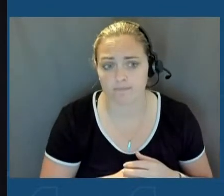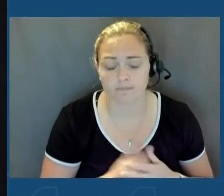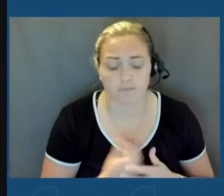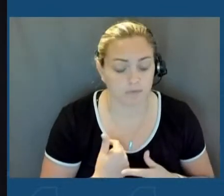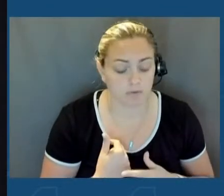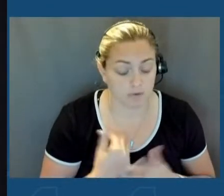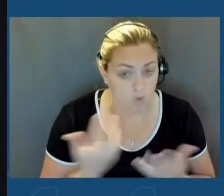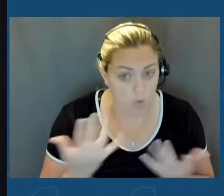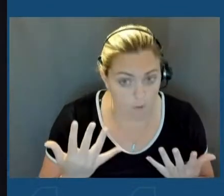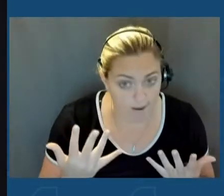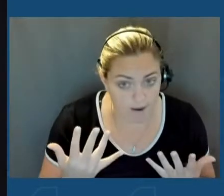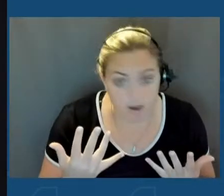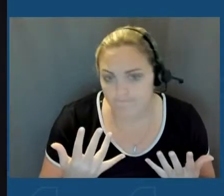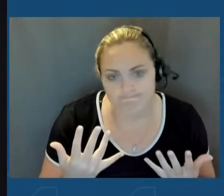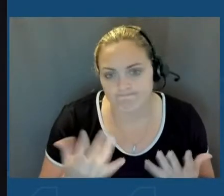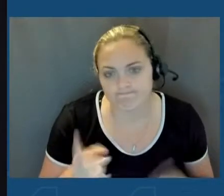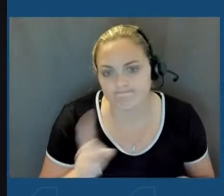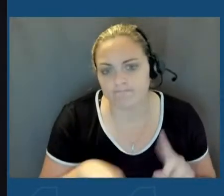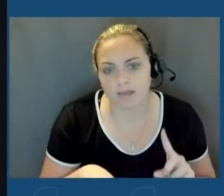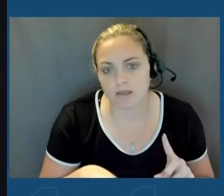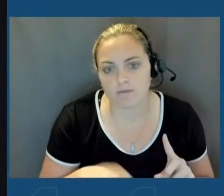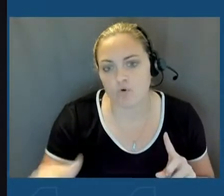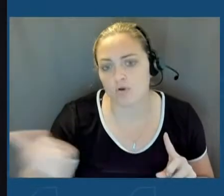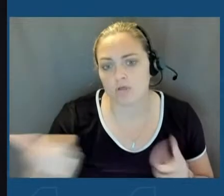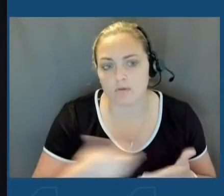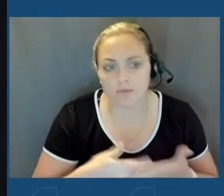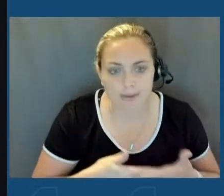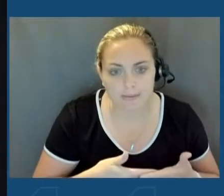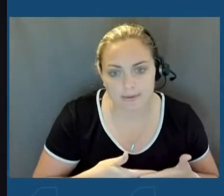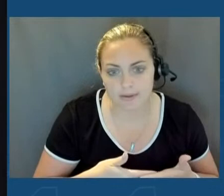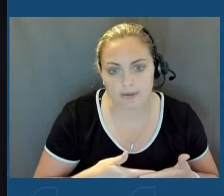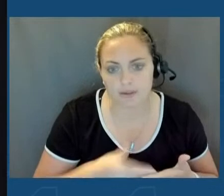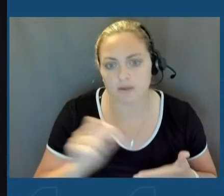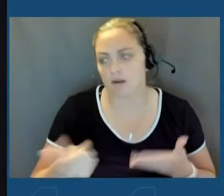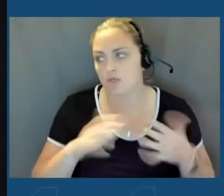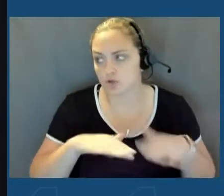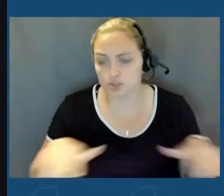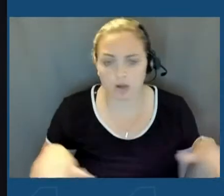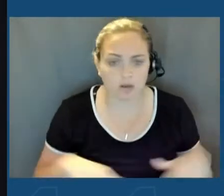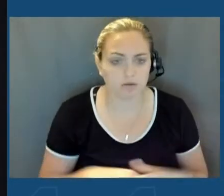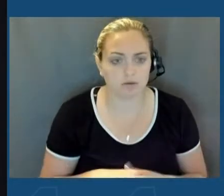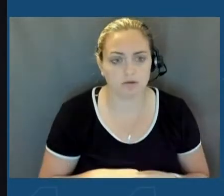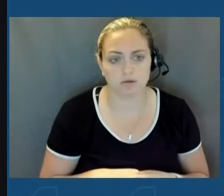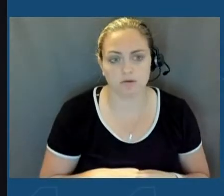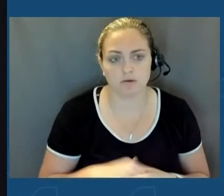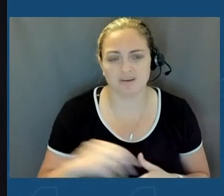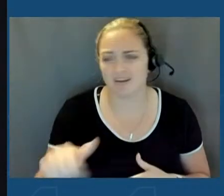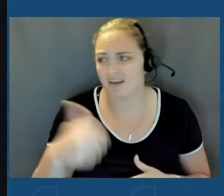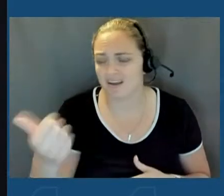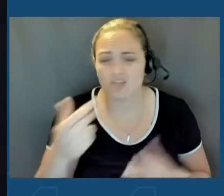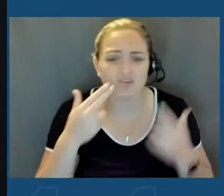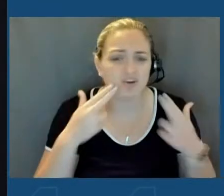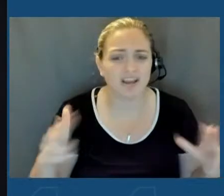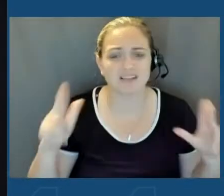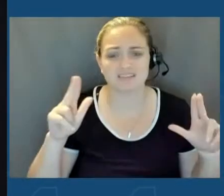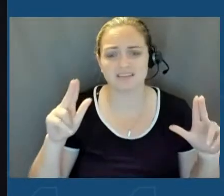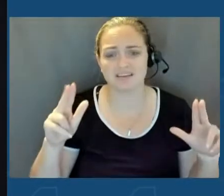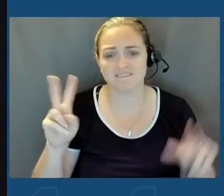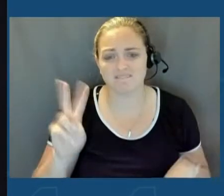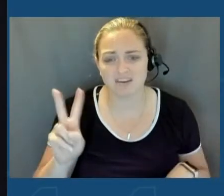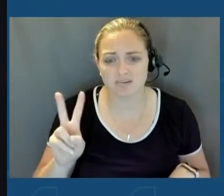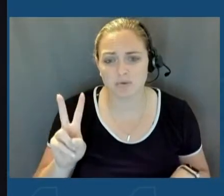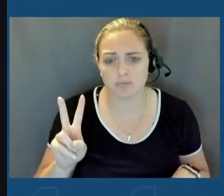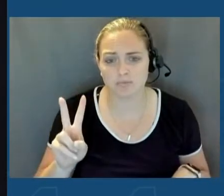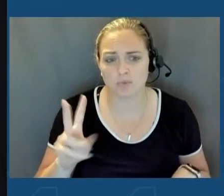wait for another baby, another child, another innocent victim to have their